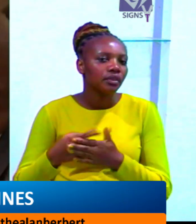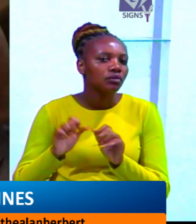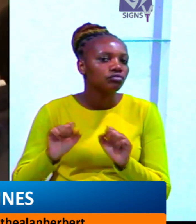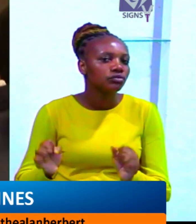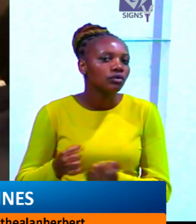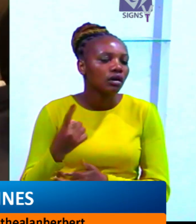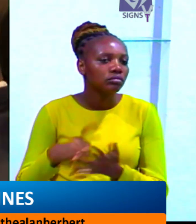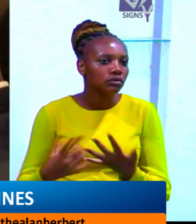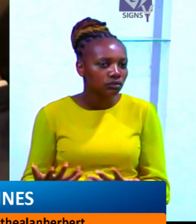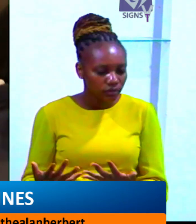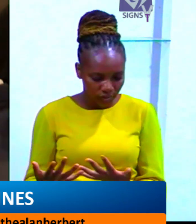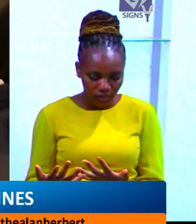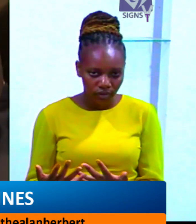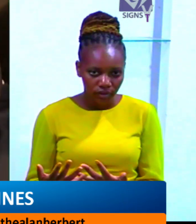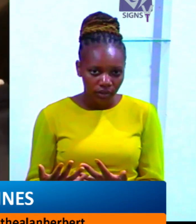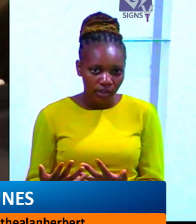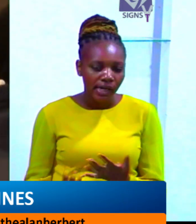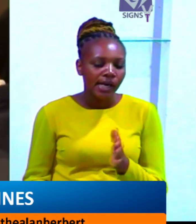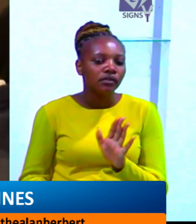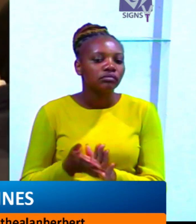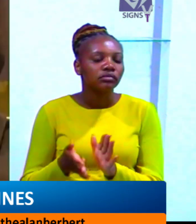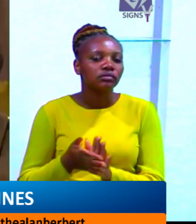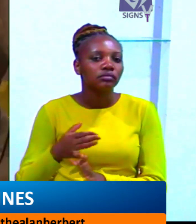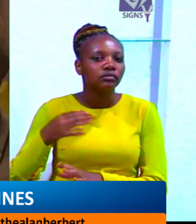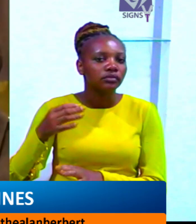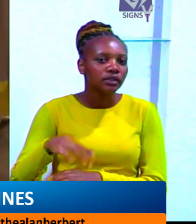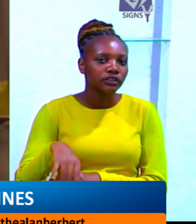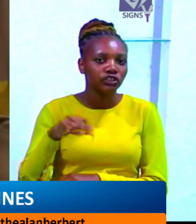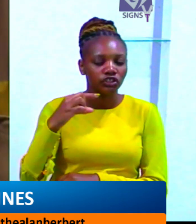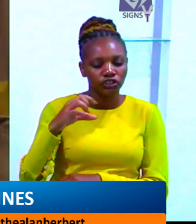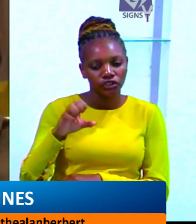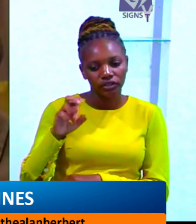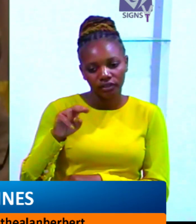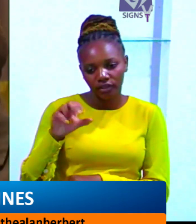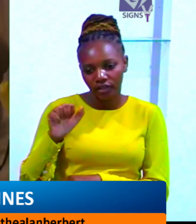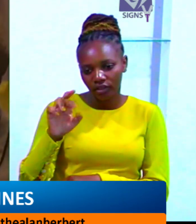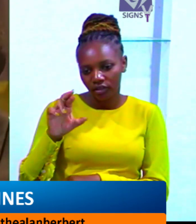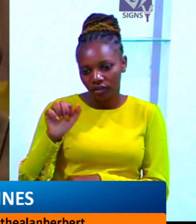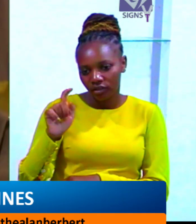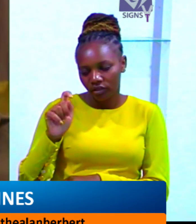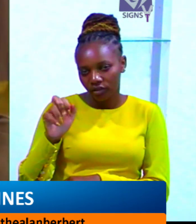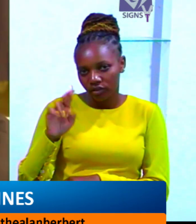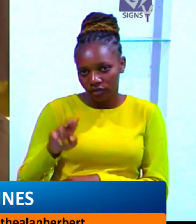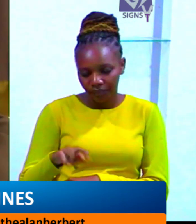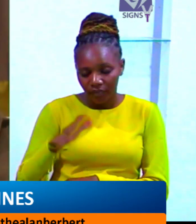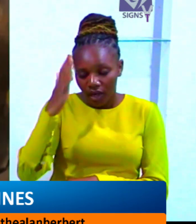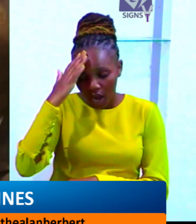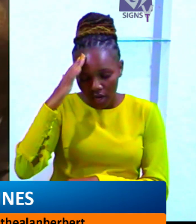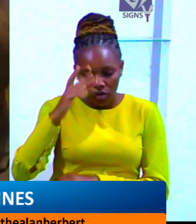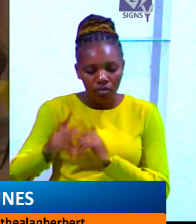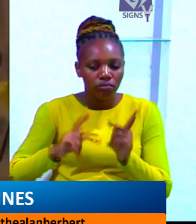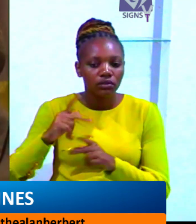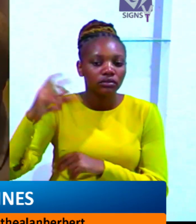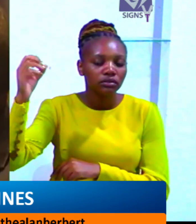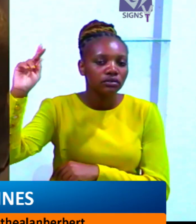an automatic backup generator. When he talked of Kenya Power, and I know the process of Kenya Power, it involves a